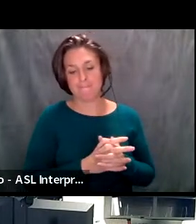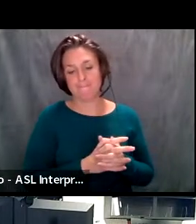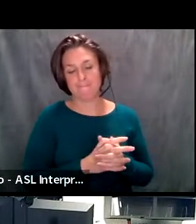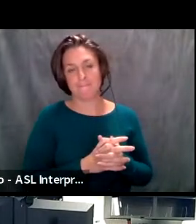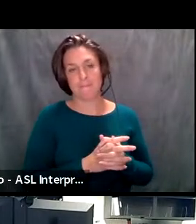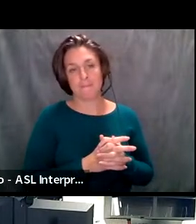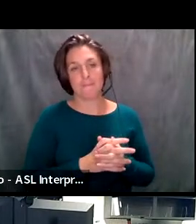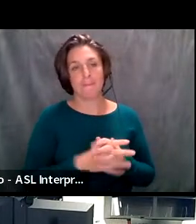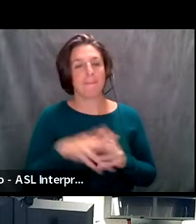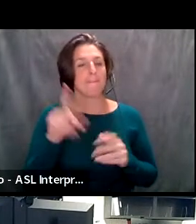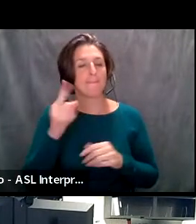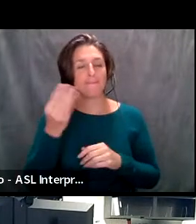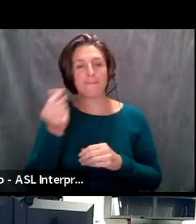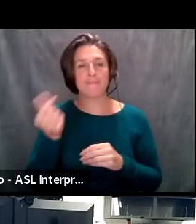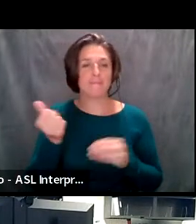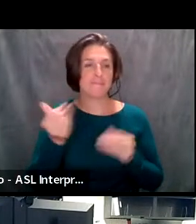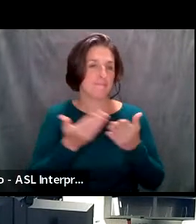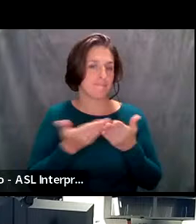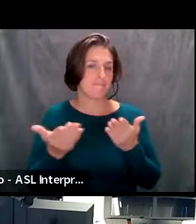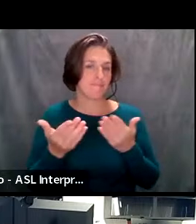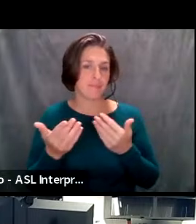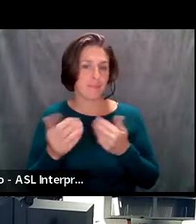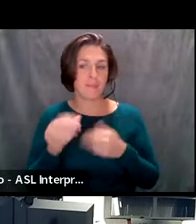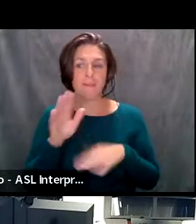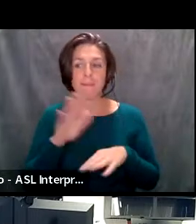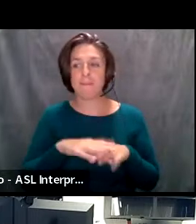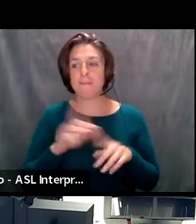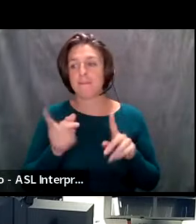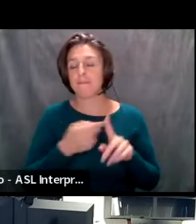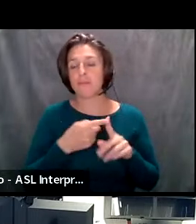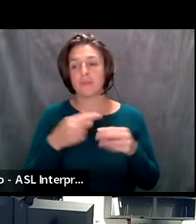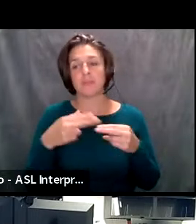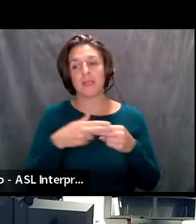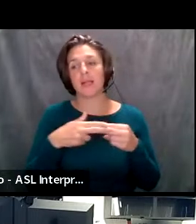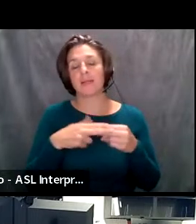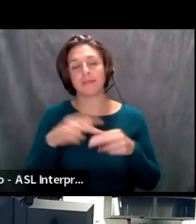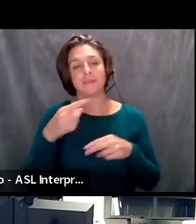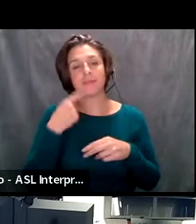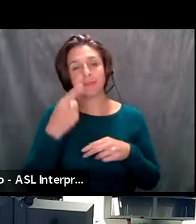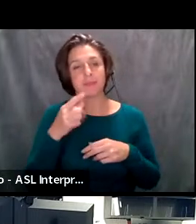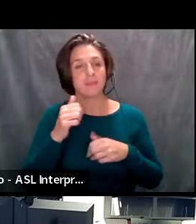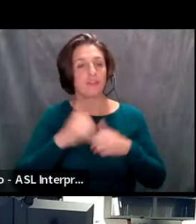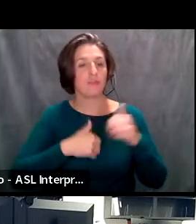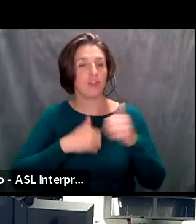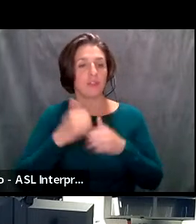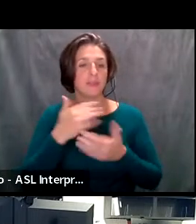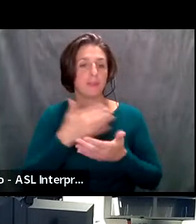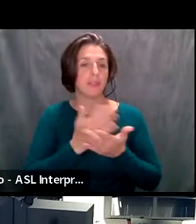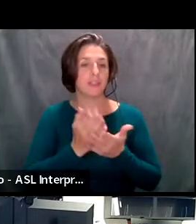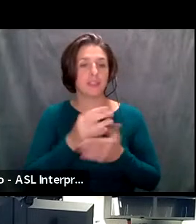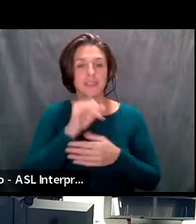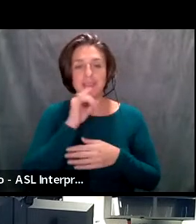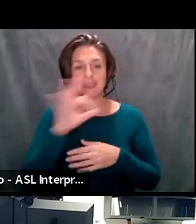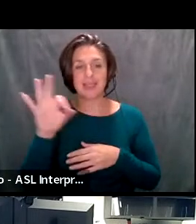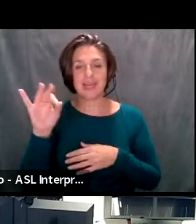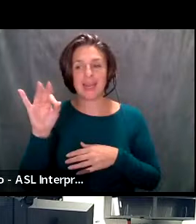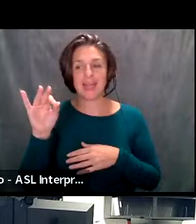just a couple of things. So on the very first slide, it says that the construction budget is 90